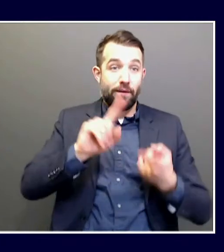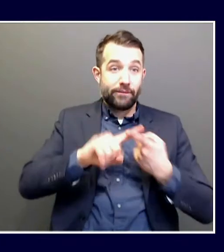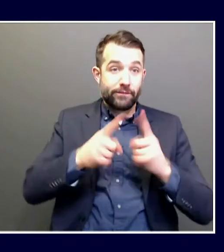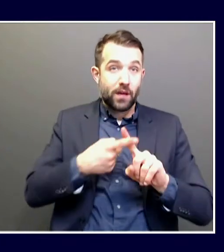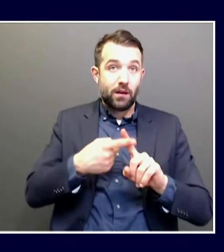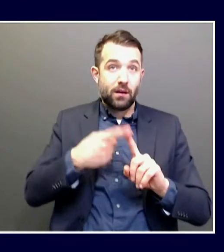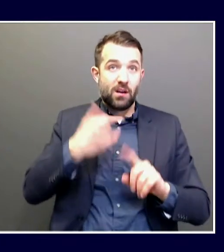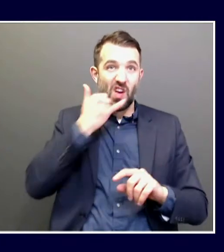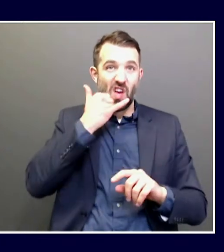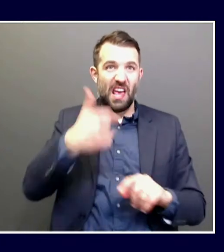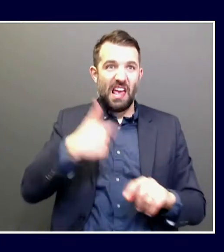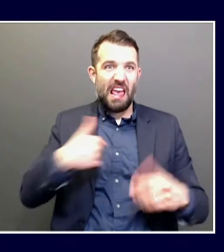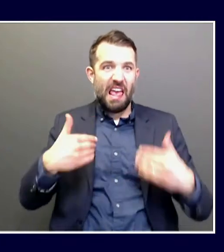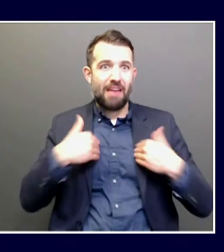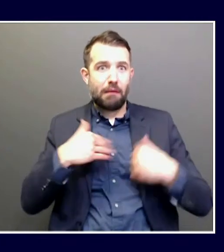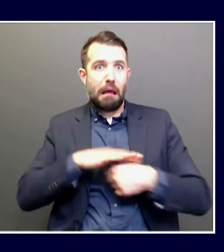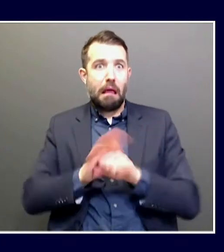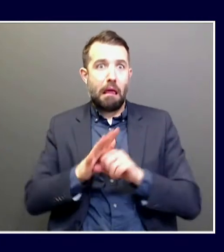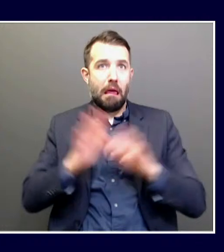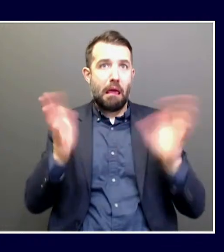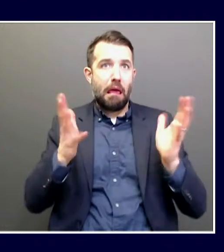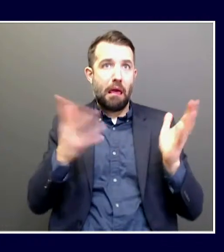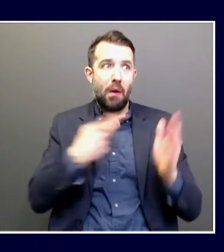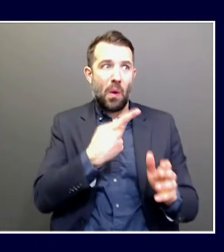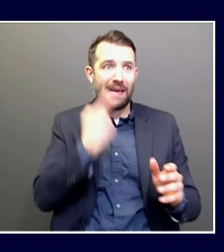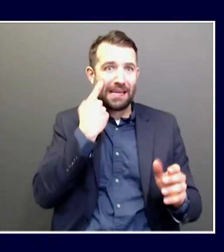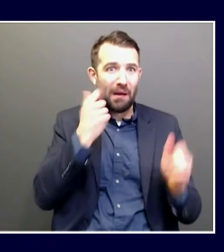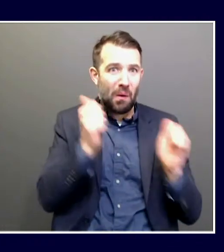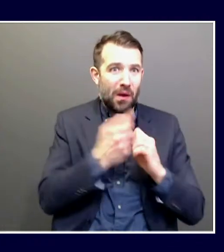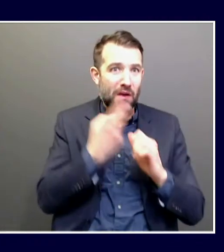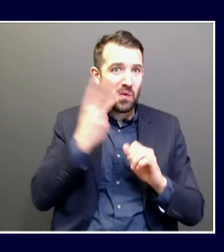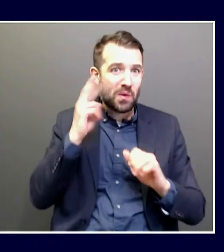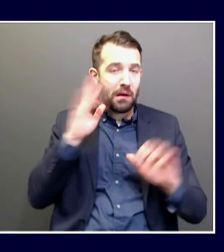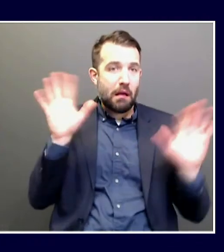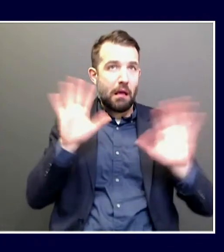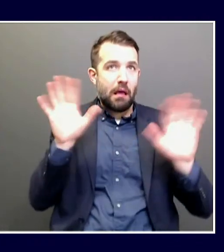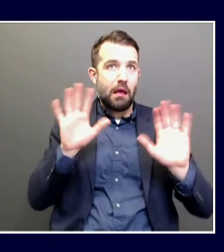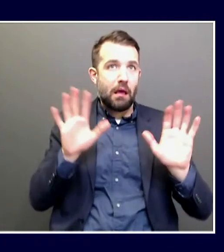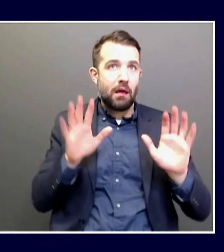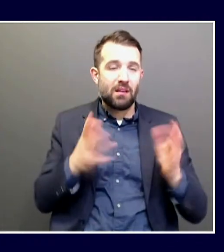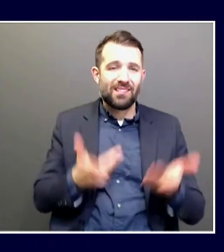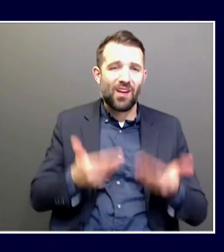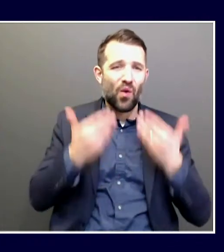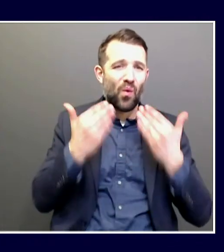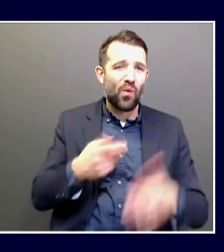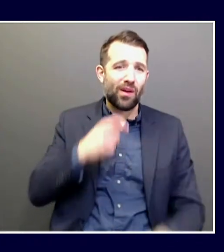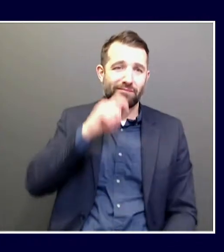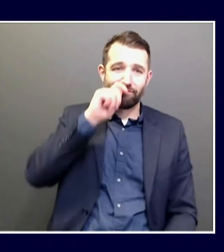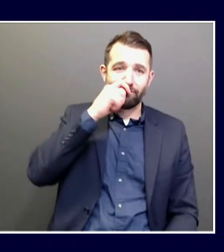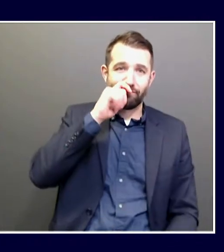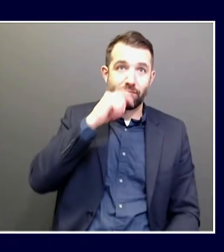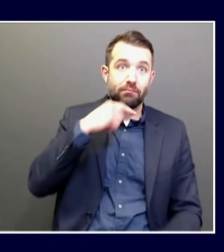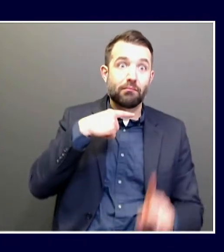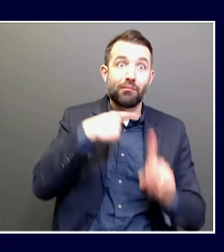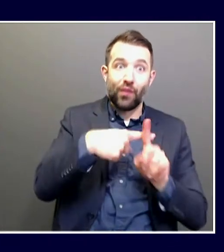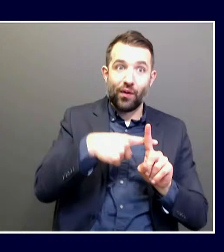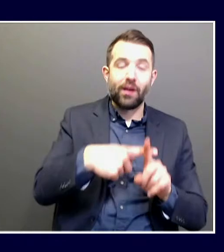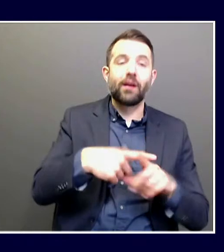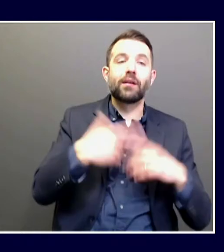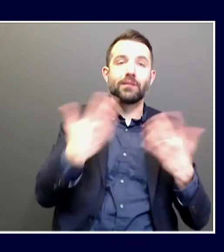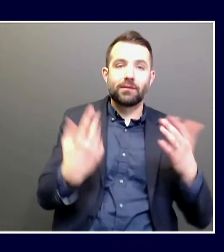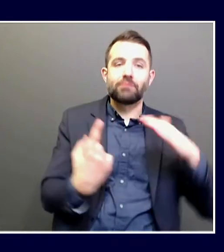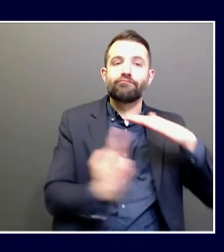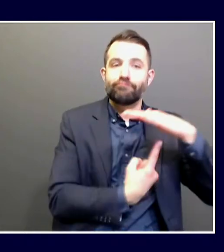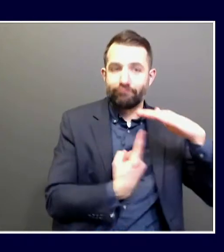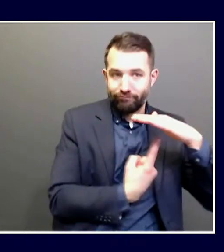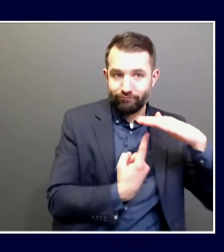not feeling well, it's worthwhile to take more than one. And if you get a positive, make sure you're staying home. If you get two